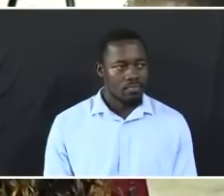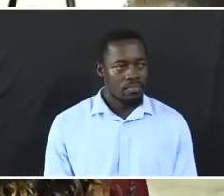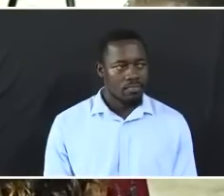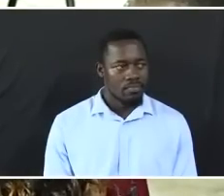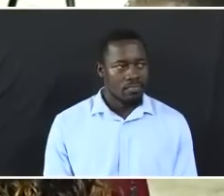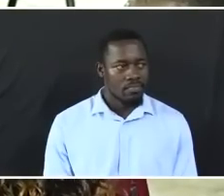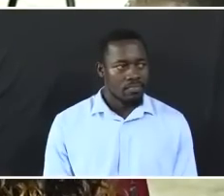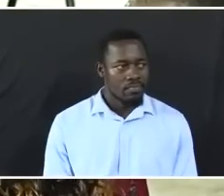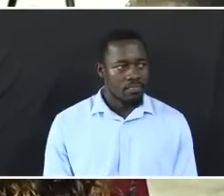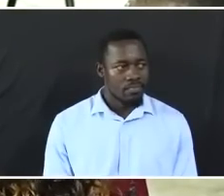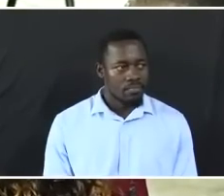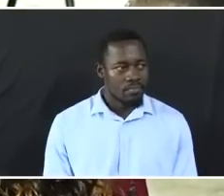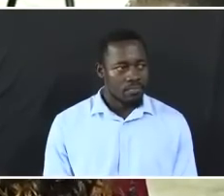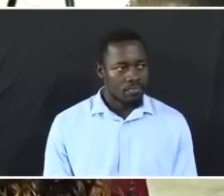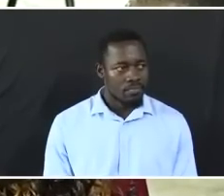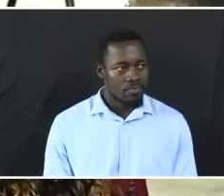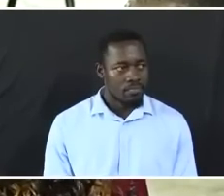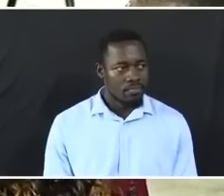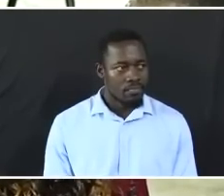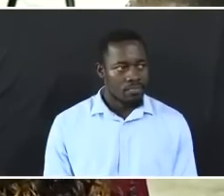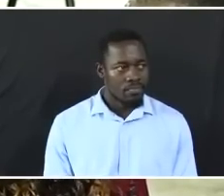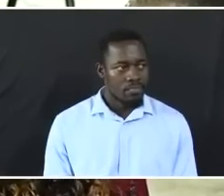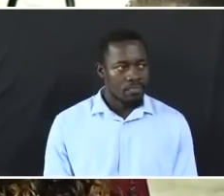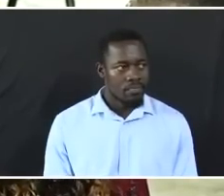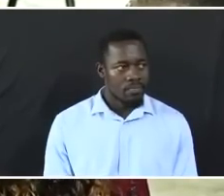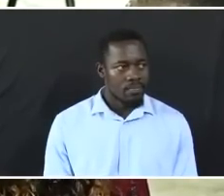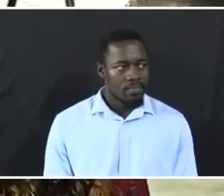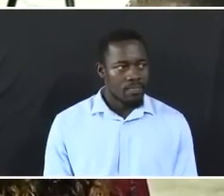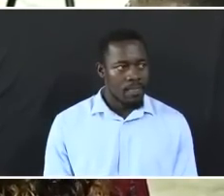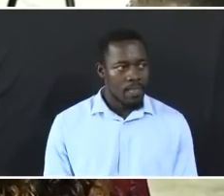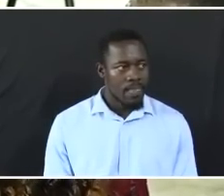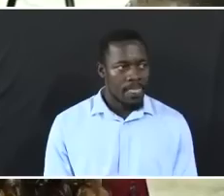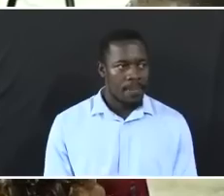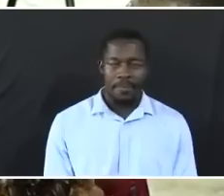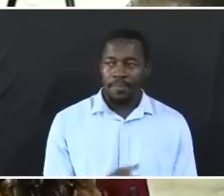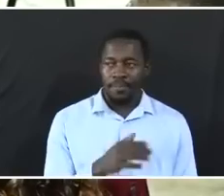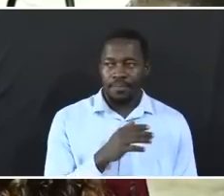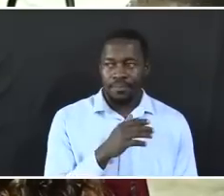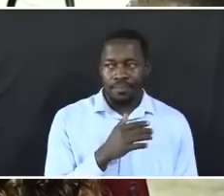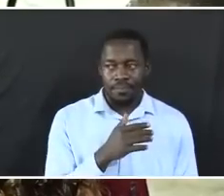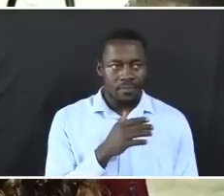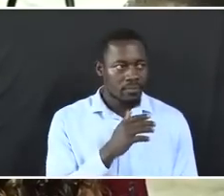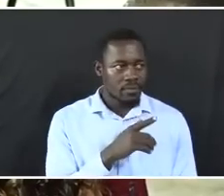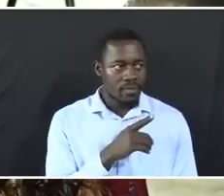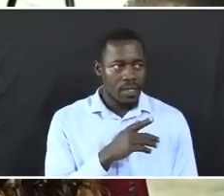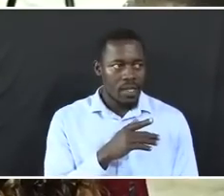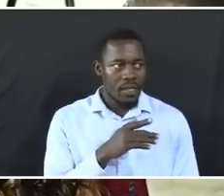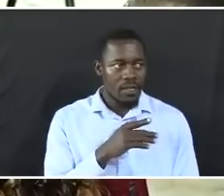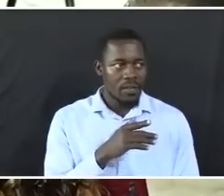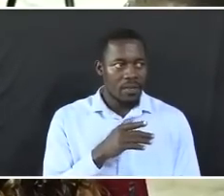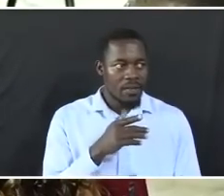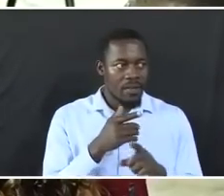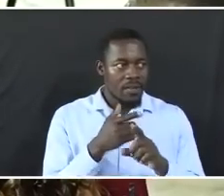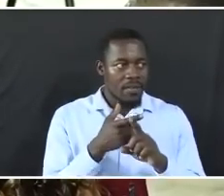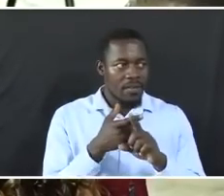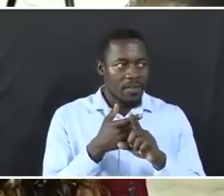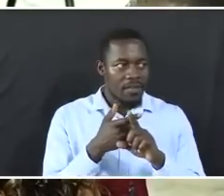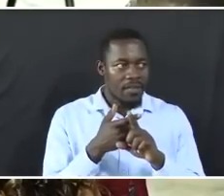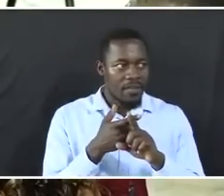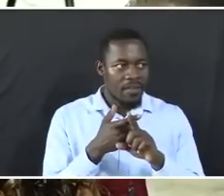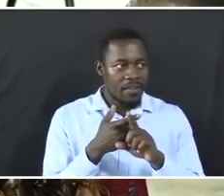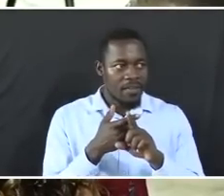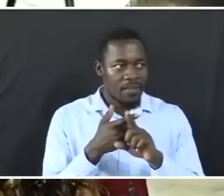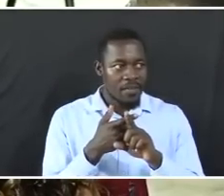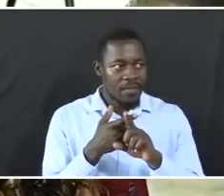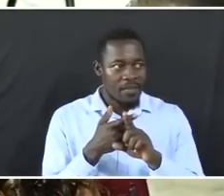church, but he cannot even take Holy Communion. Mm-hmm. But my mother is allowed. He cannot